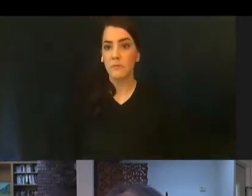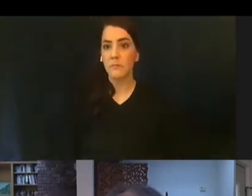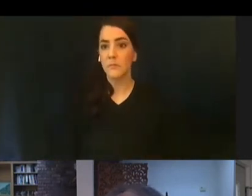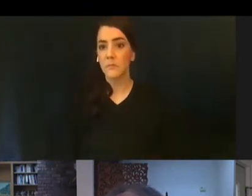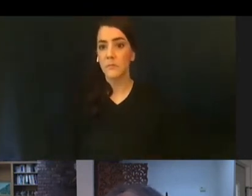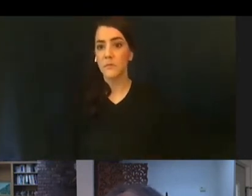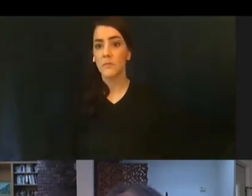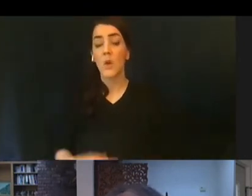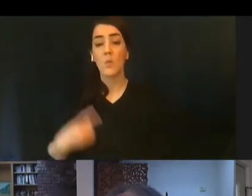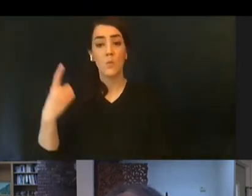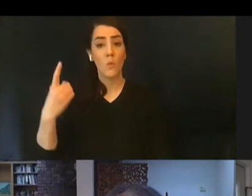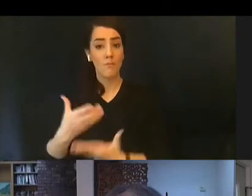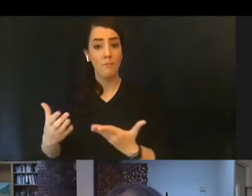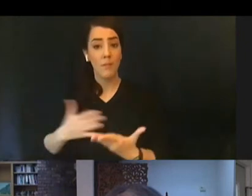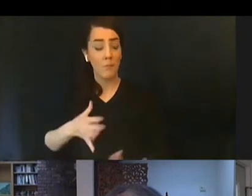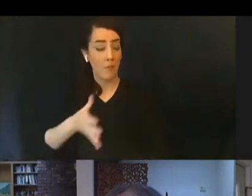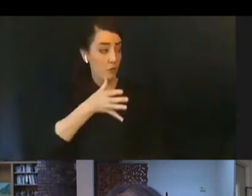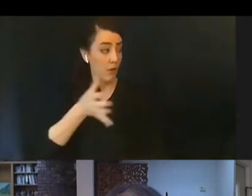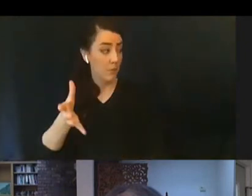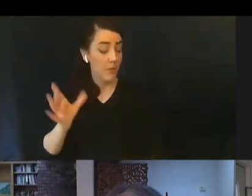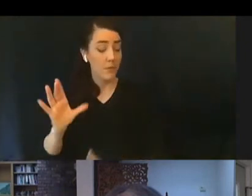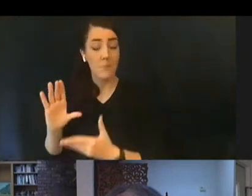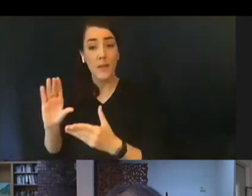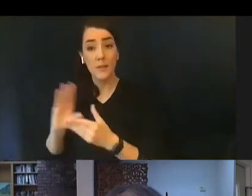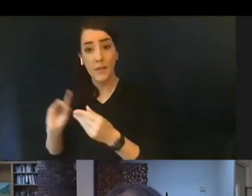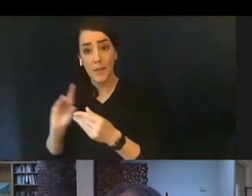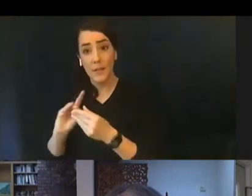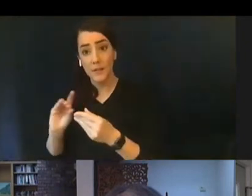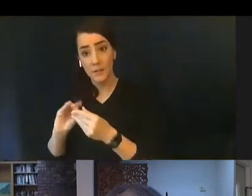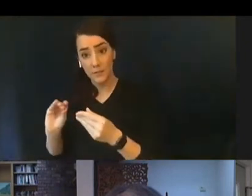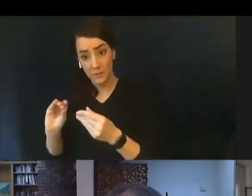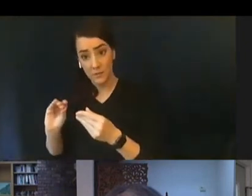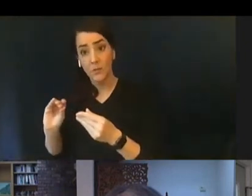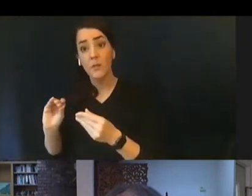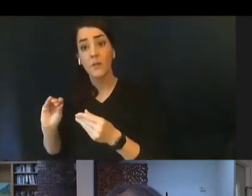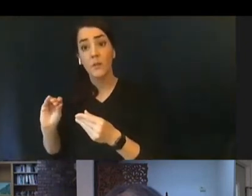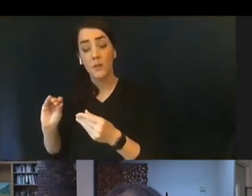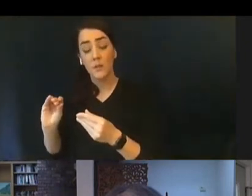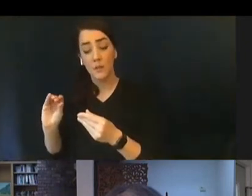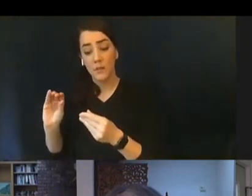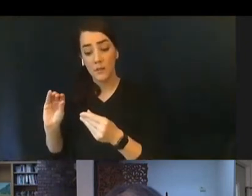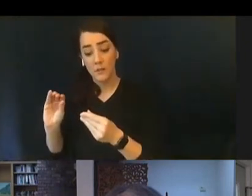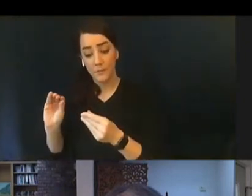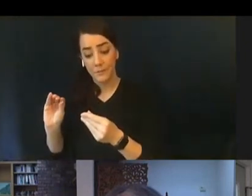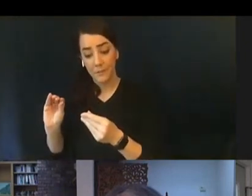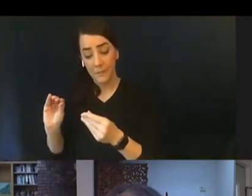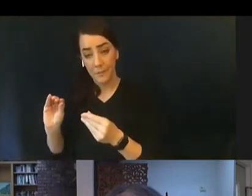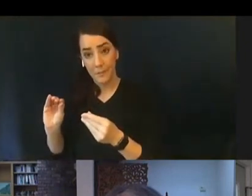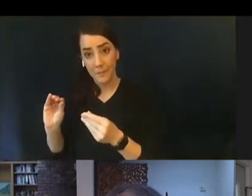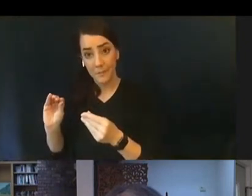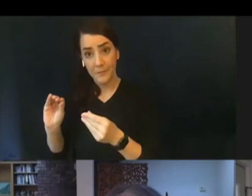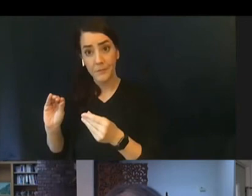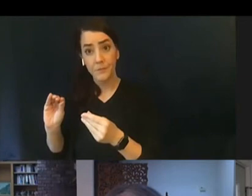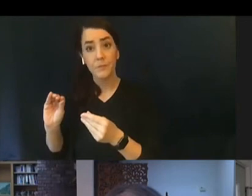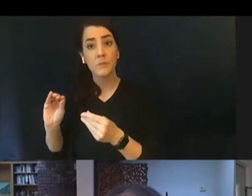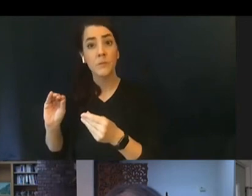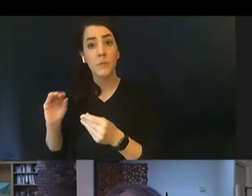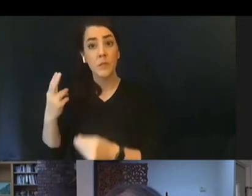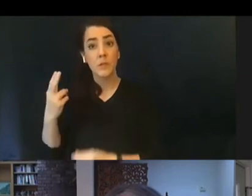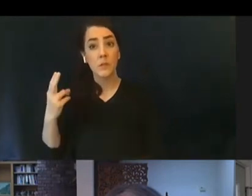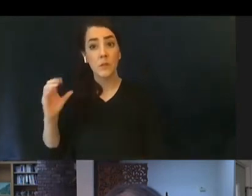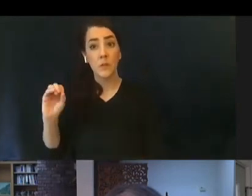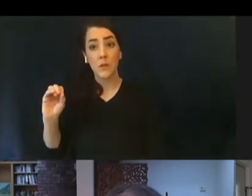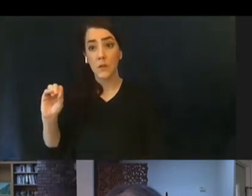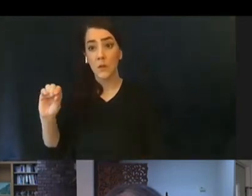was that as the hold of the mortar came slowly to an